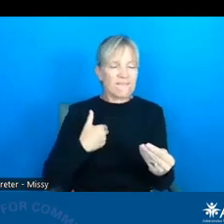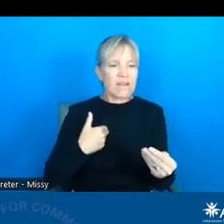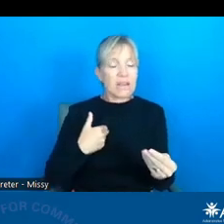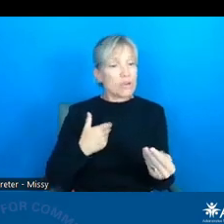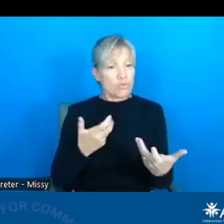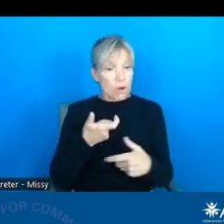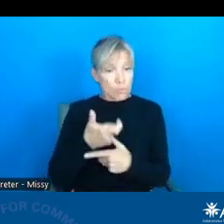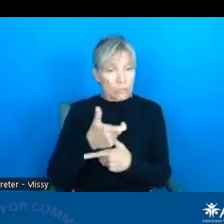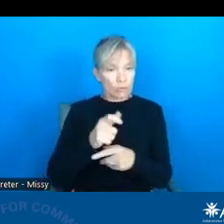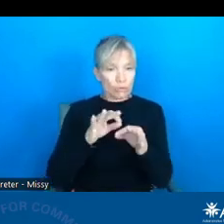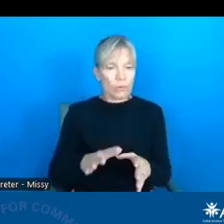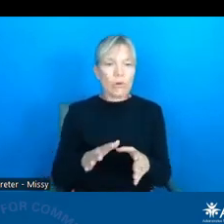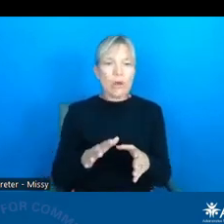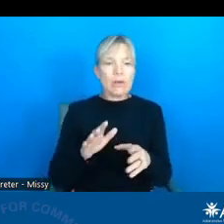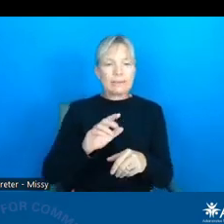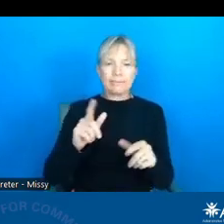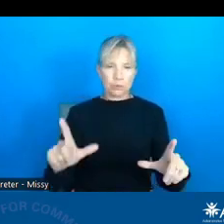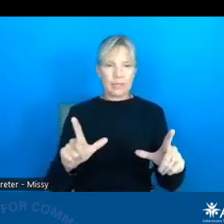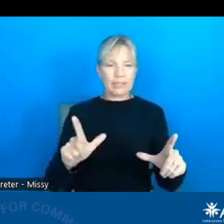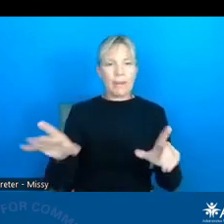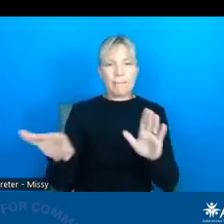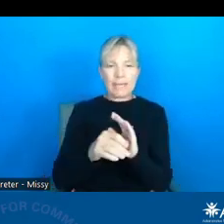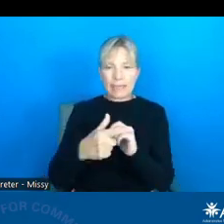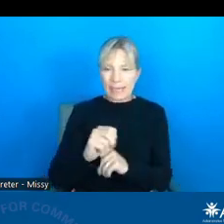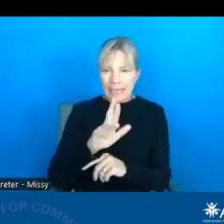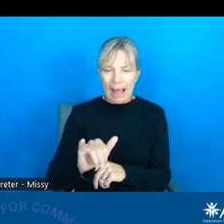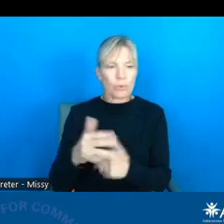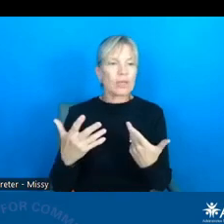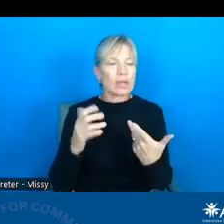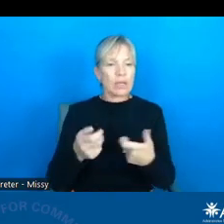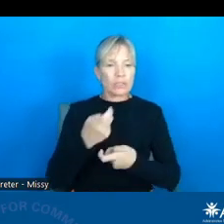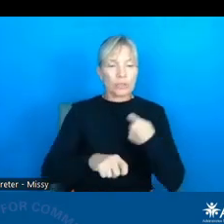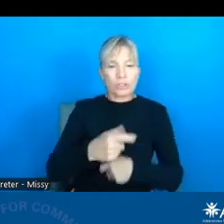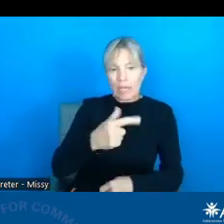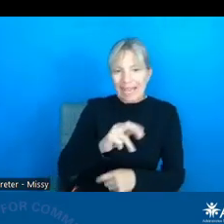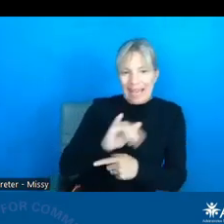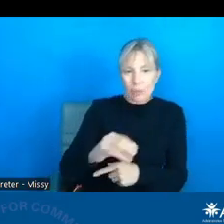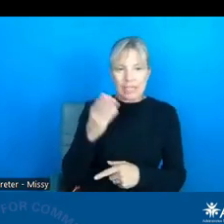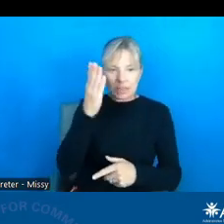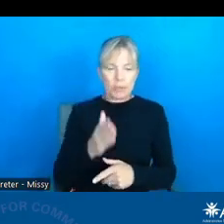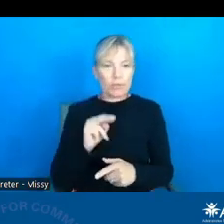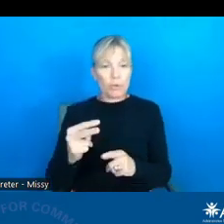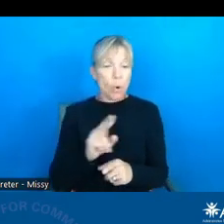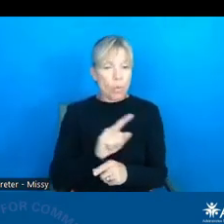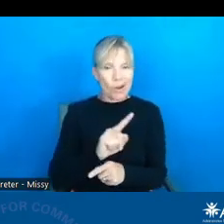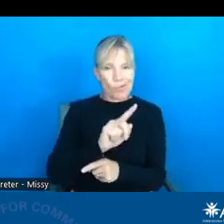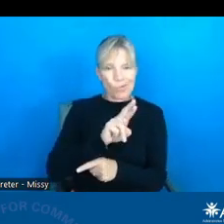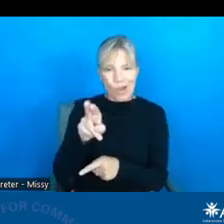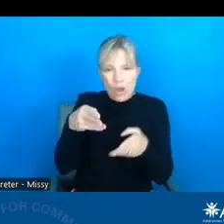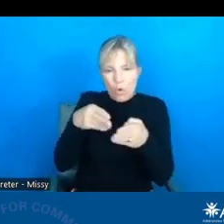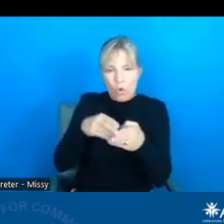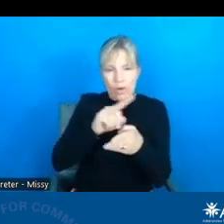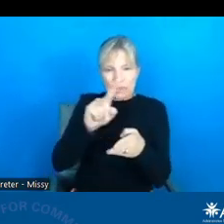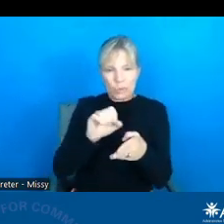the interpreter, you may also set your screen to gallery view. You can switch between gallery and speaker view in the upper right-hand corner of your Zoom